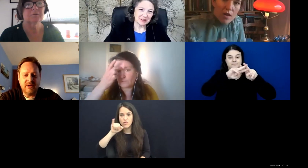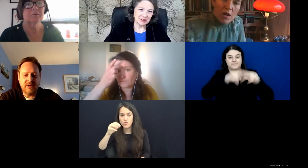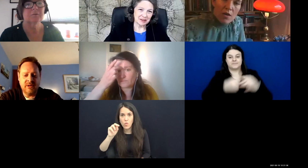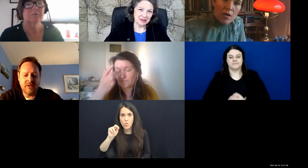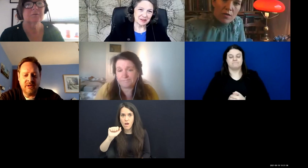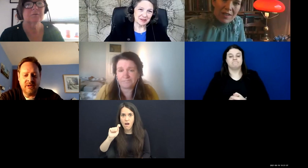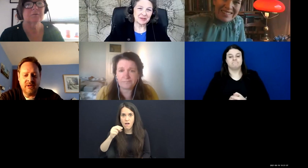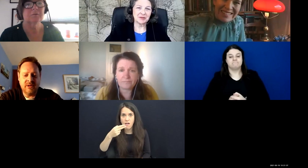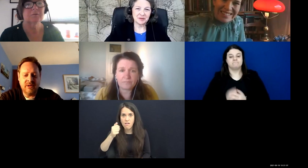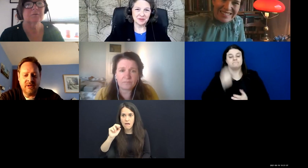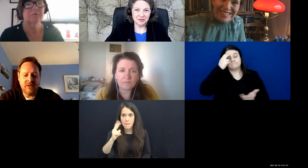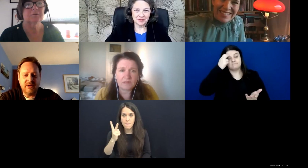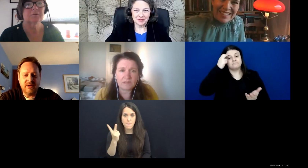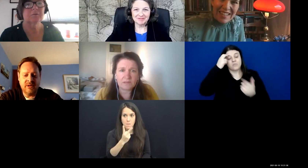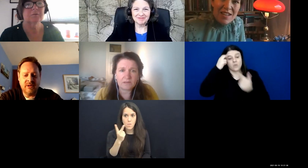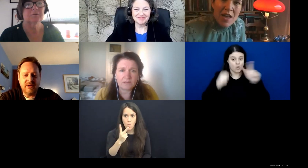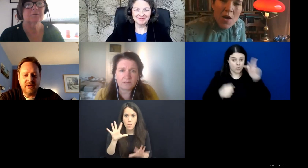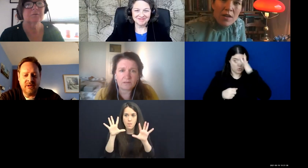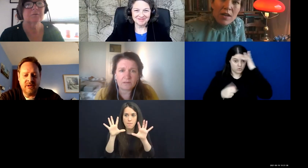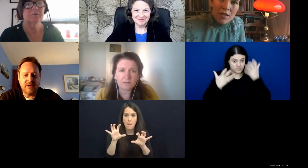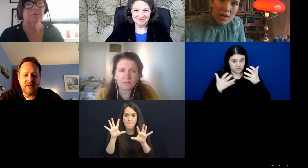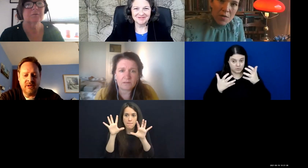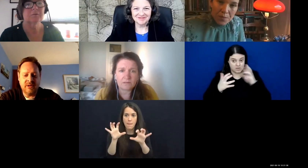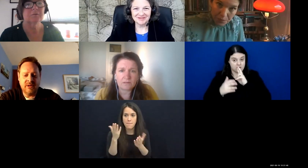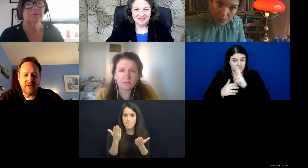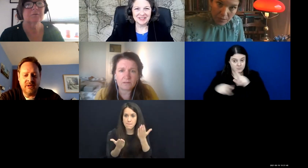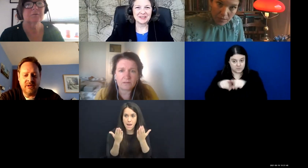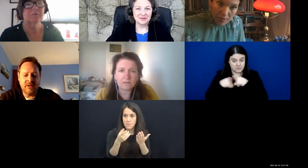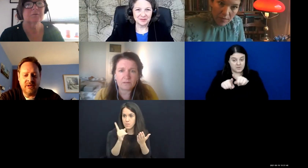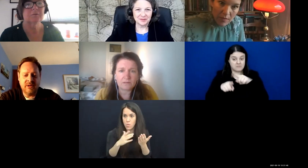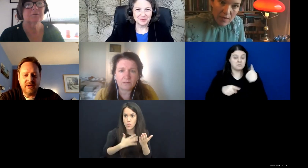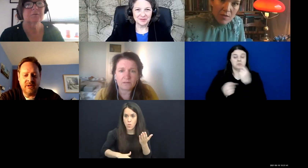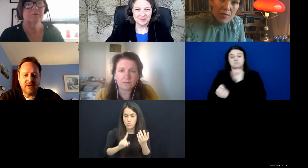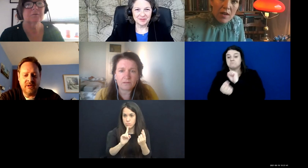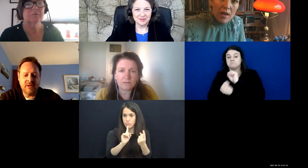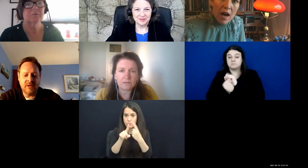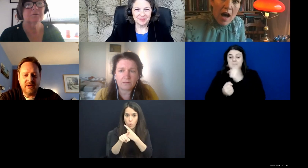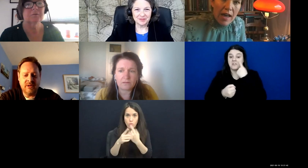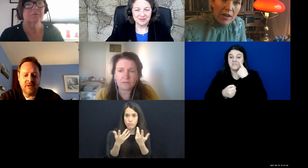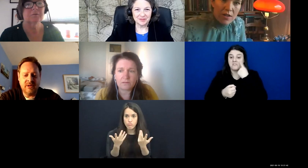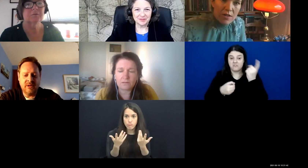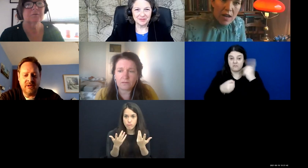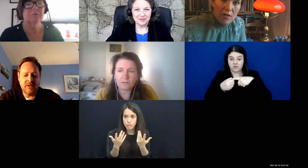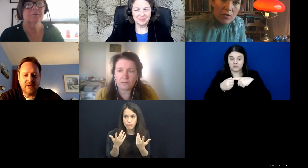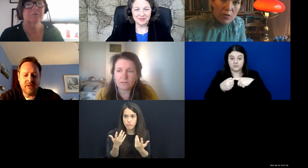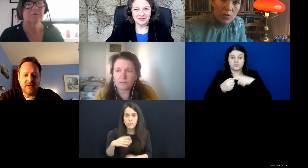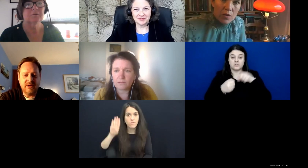Would anyone else like to answer the same question while we are waiting for them to come back? I